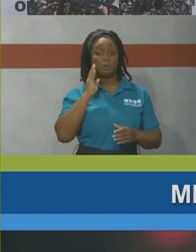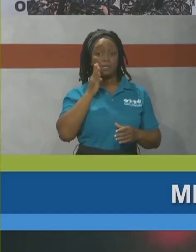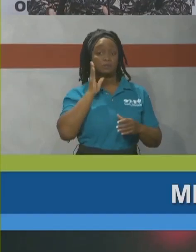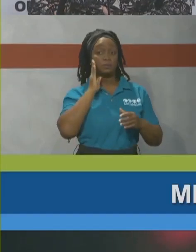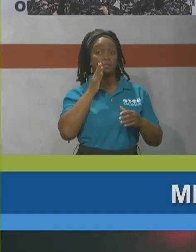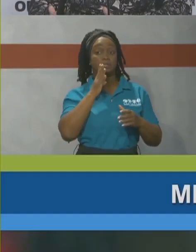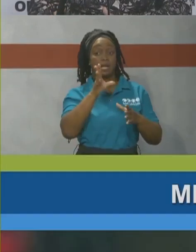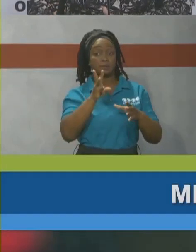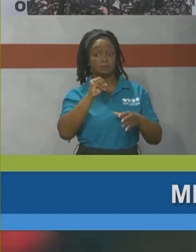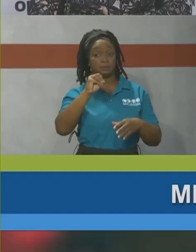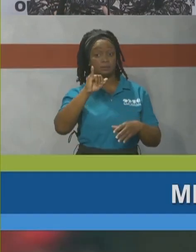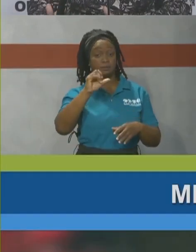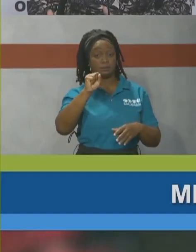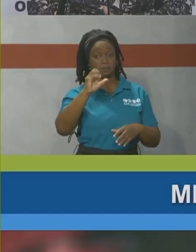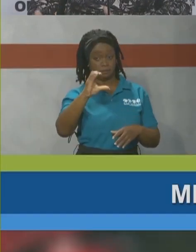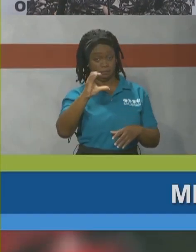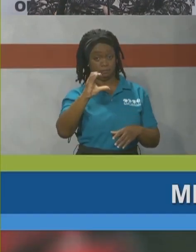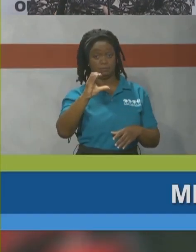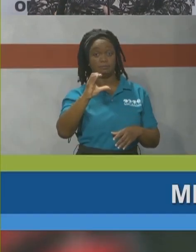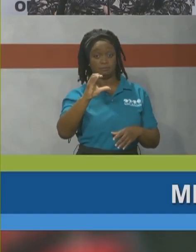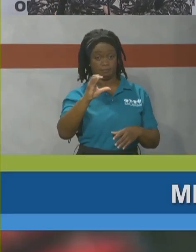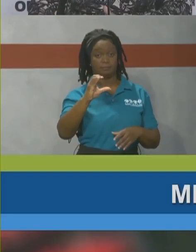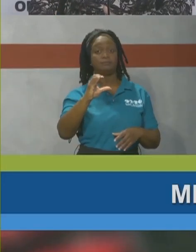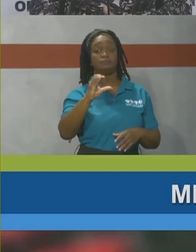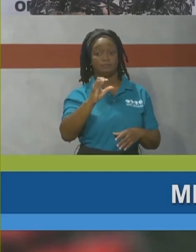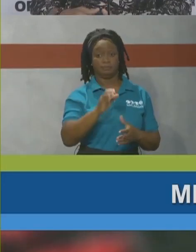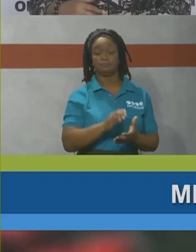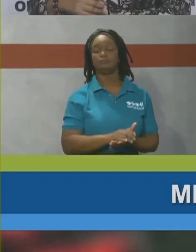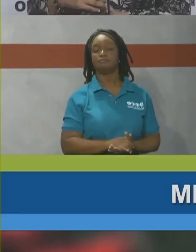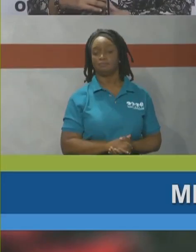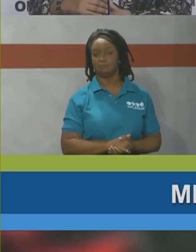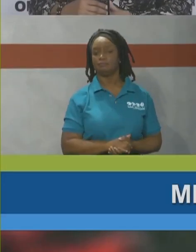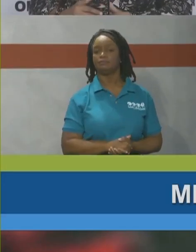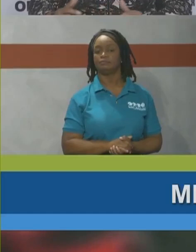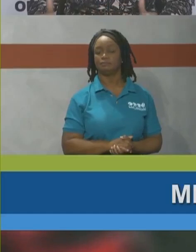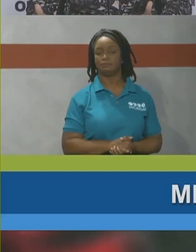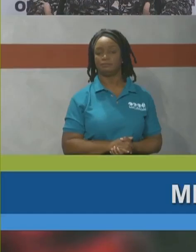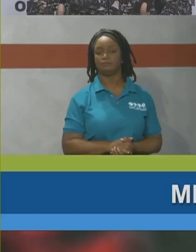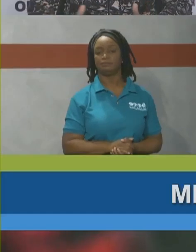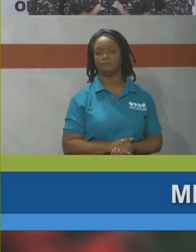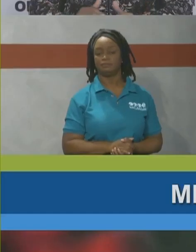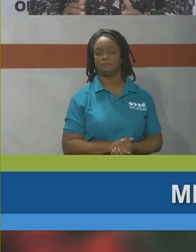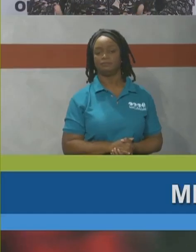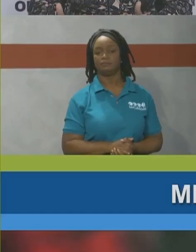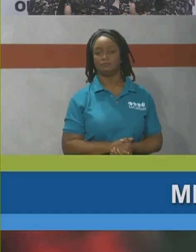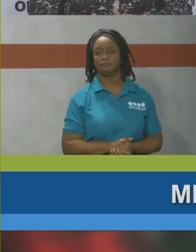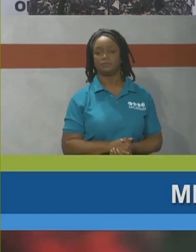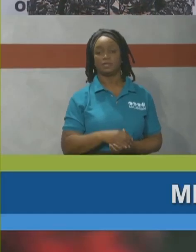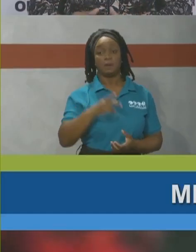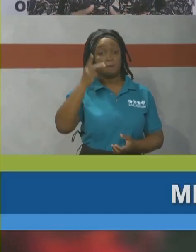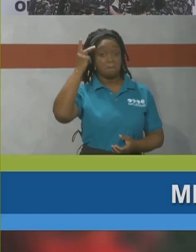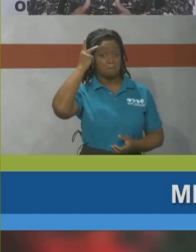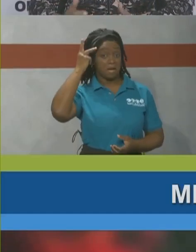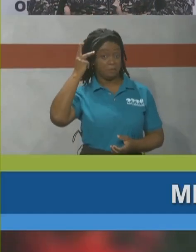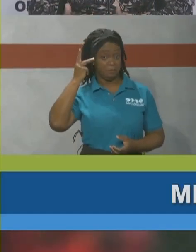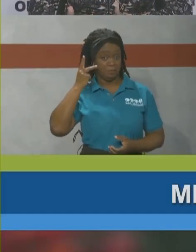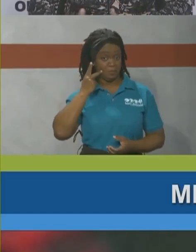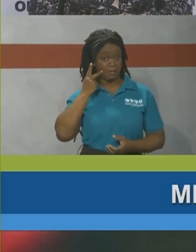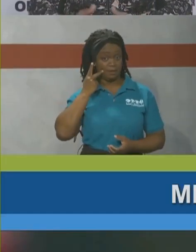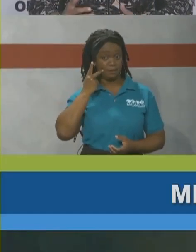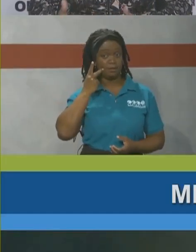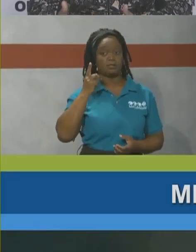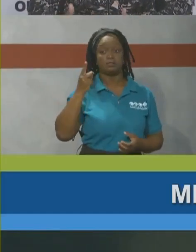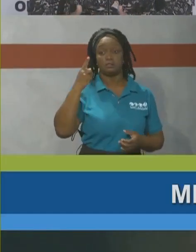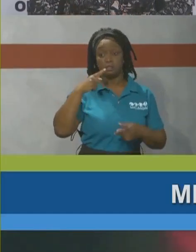and the post-COVID encephalitis 4 weeks afterwards. And so as parents of any age group, I think we have to be